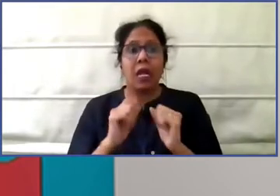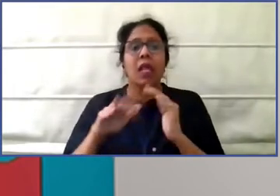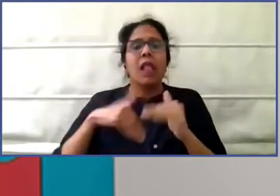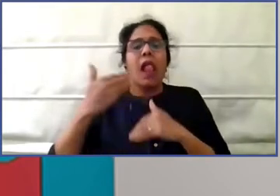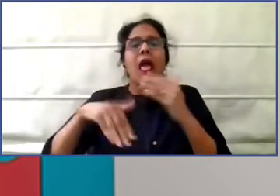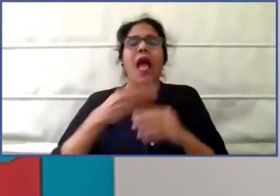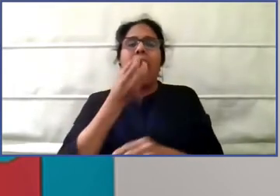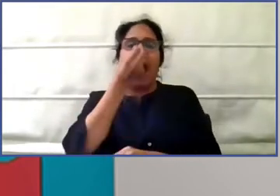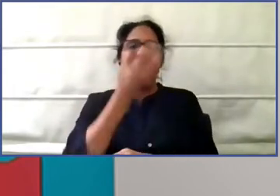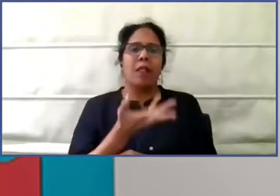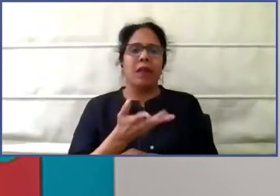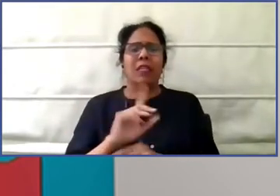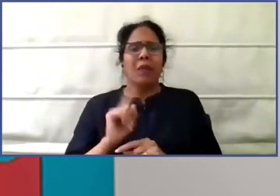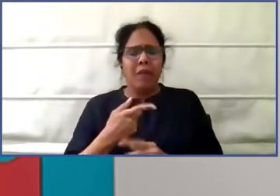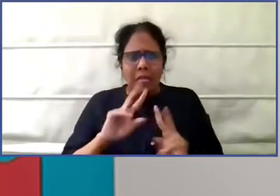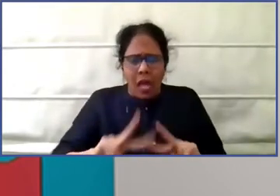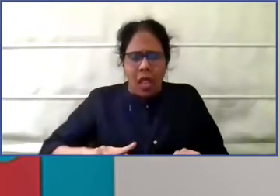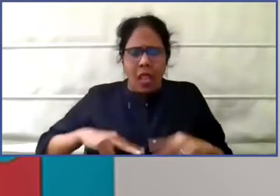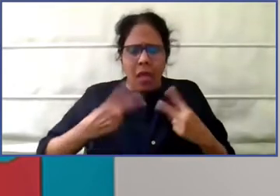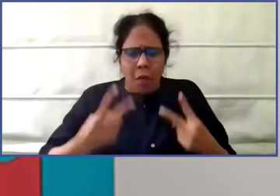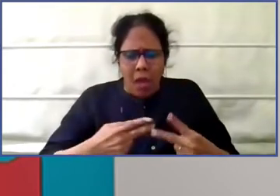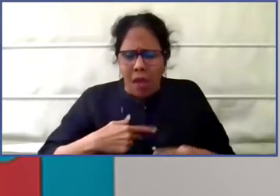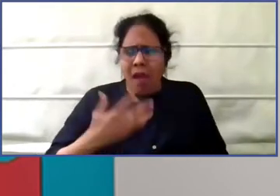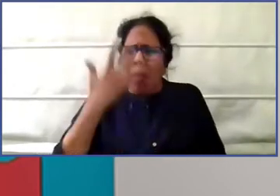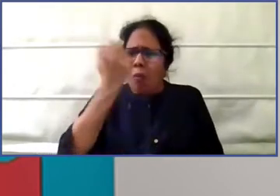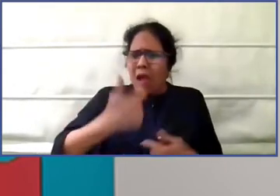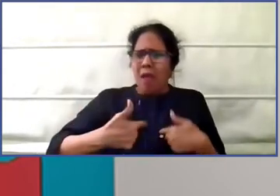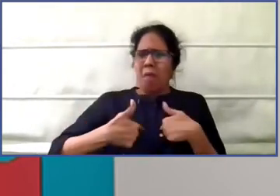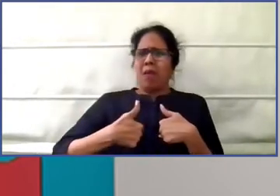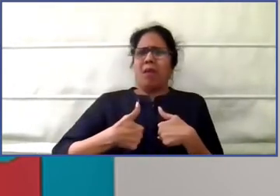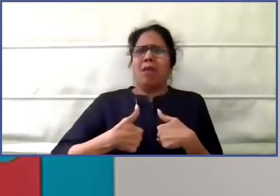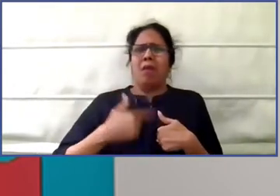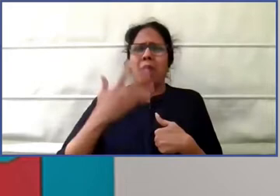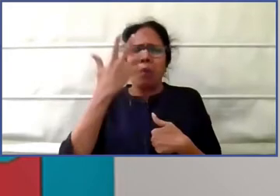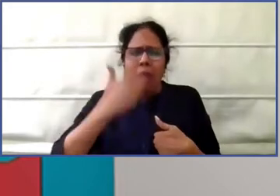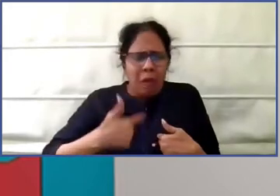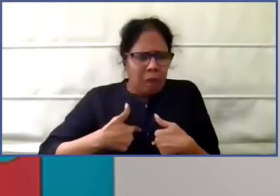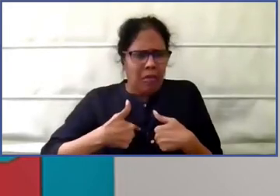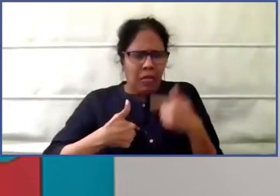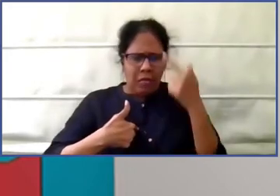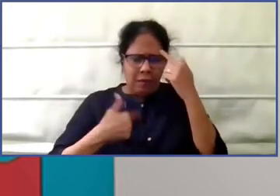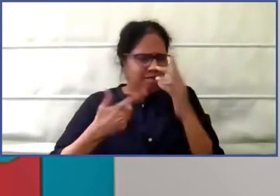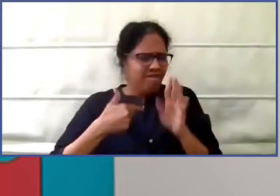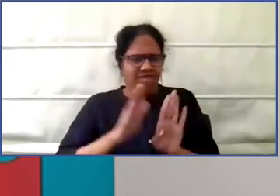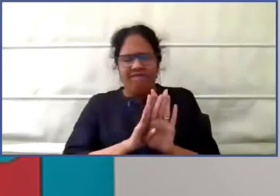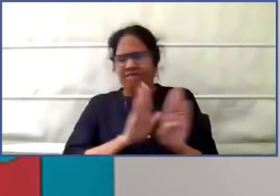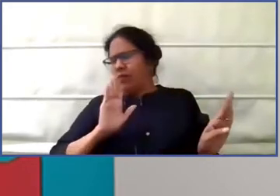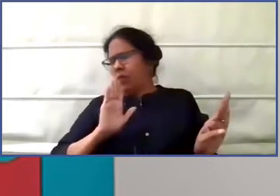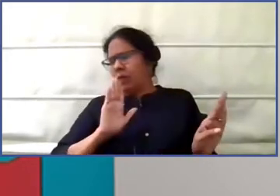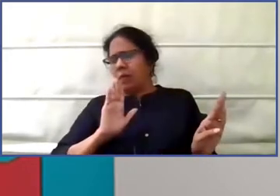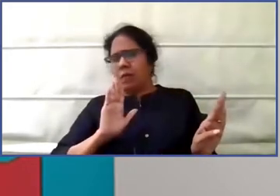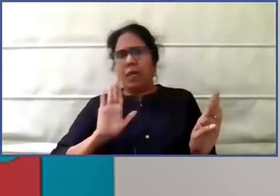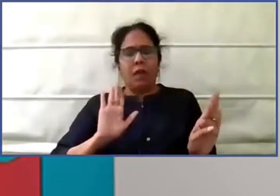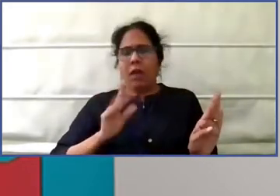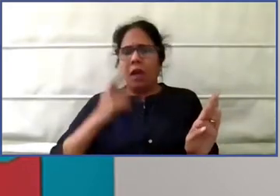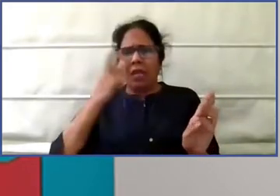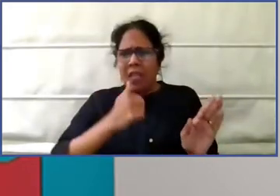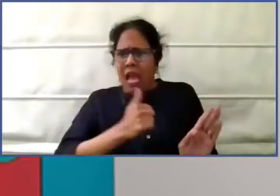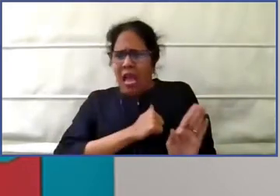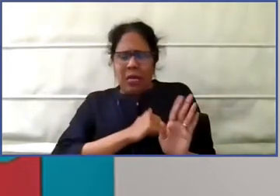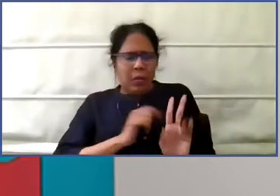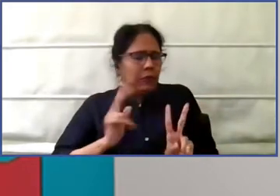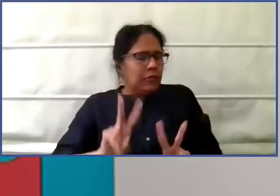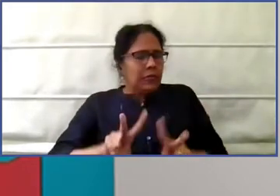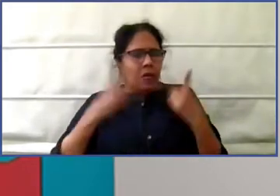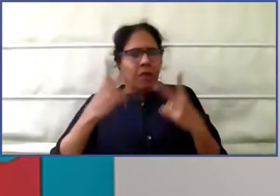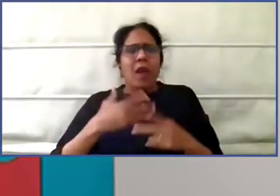to a situation like this is to ask, why me? I consciously steer away from this attitude because I never asked